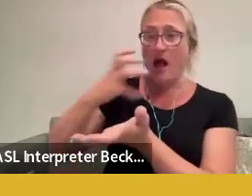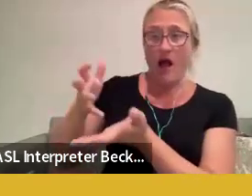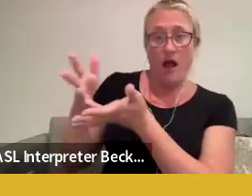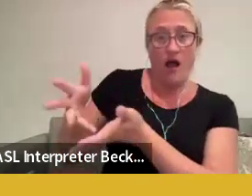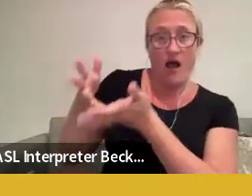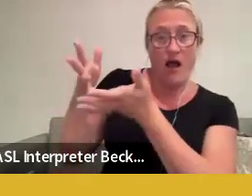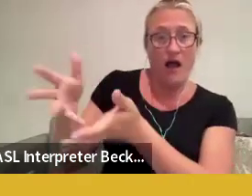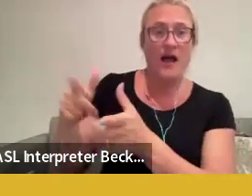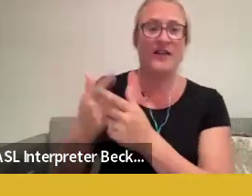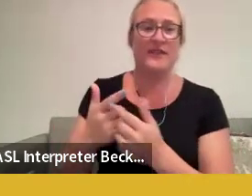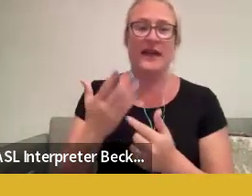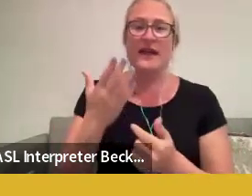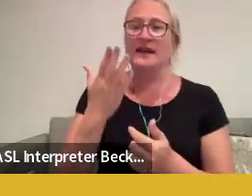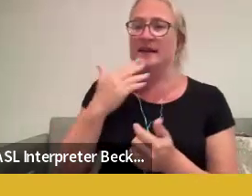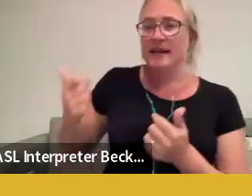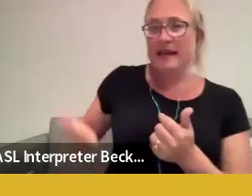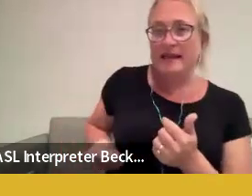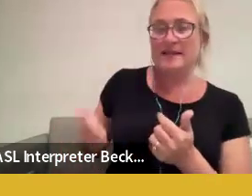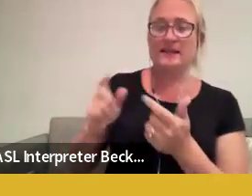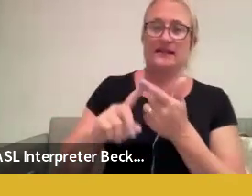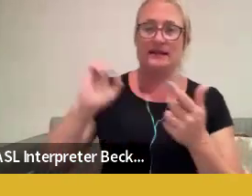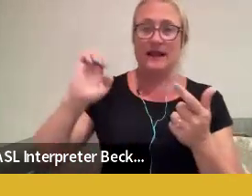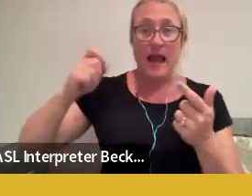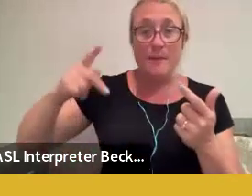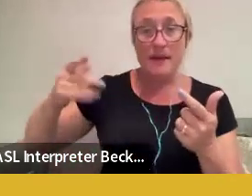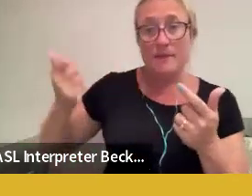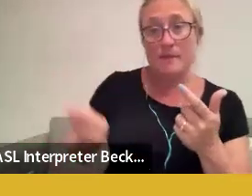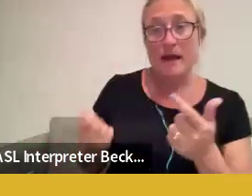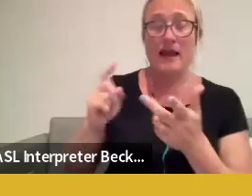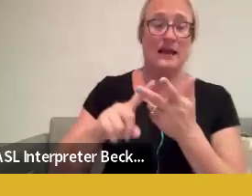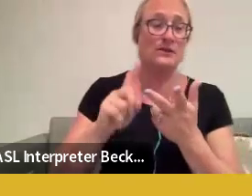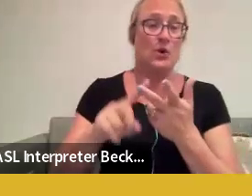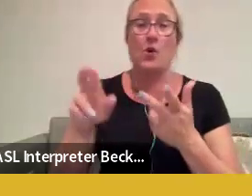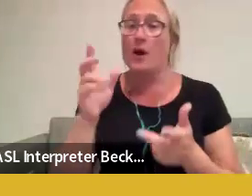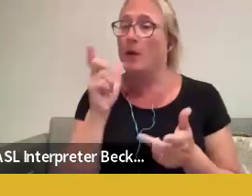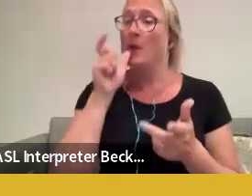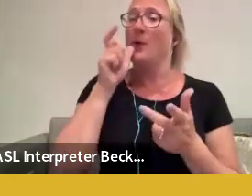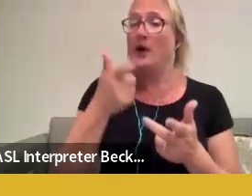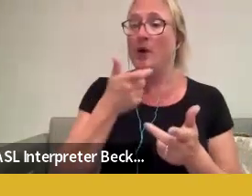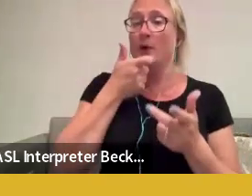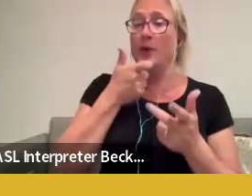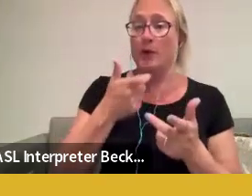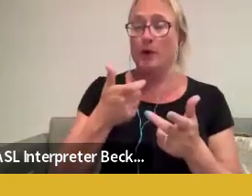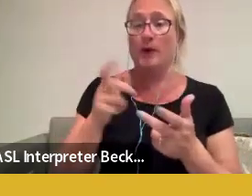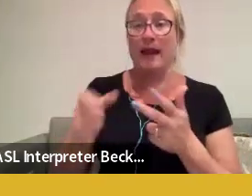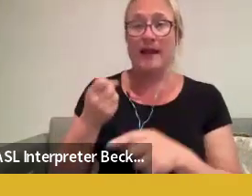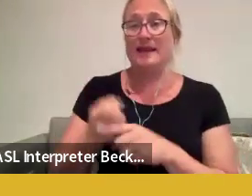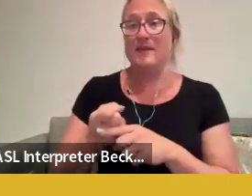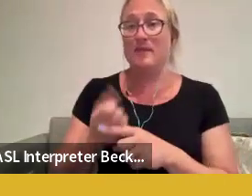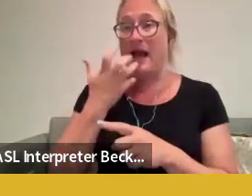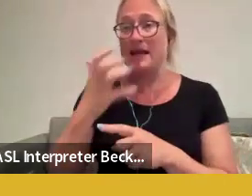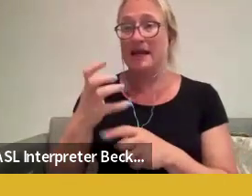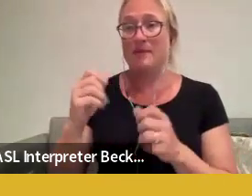like insulin, EpiPens, or even asthma inhalers by um, through direct heat.